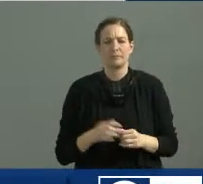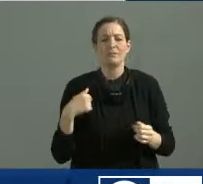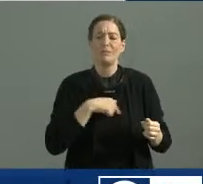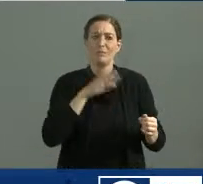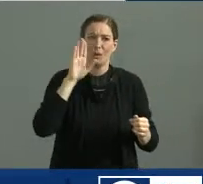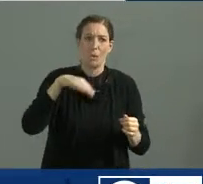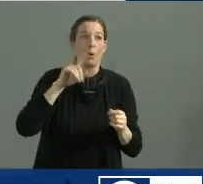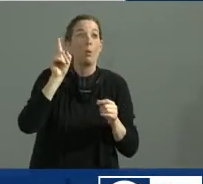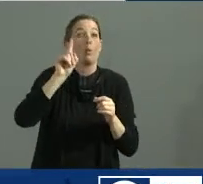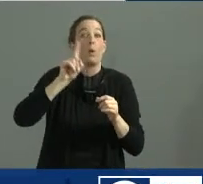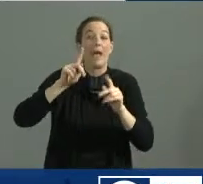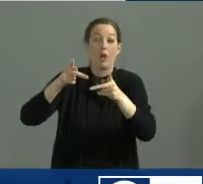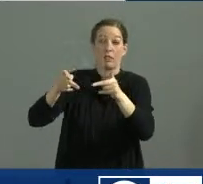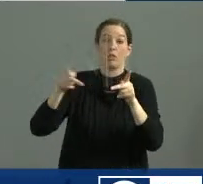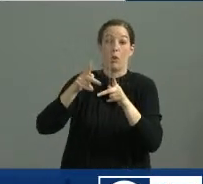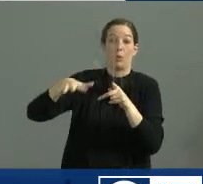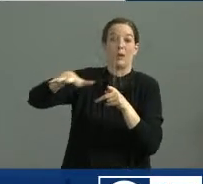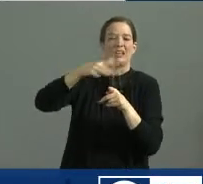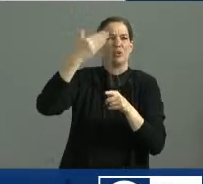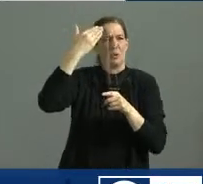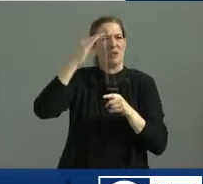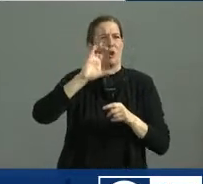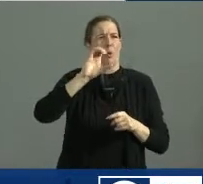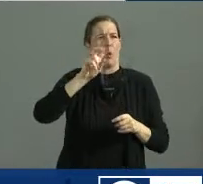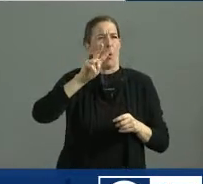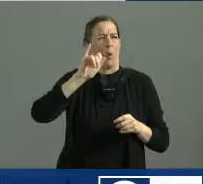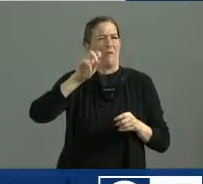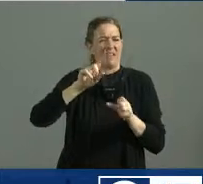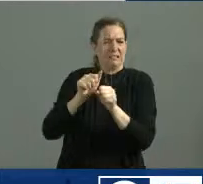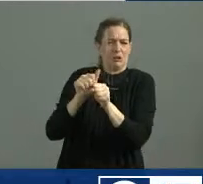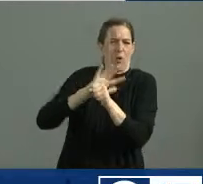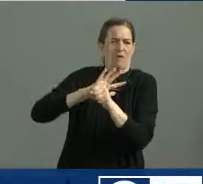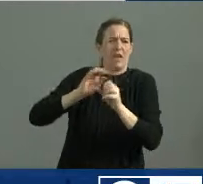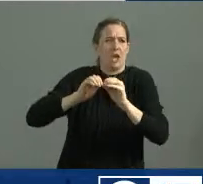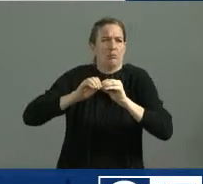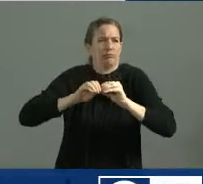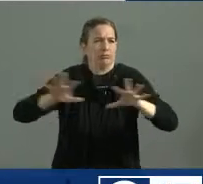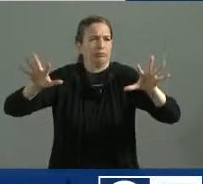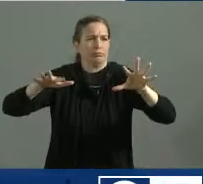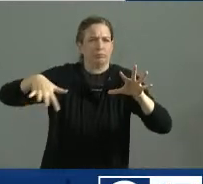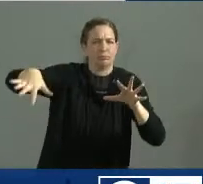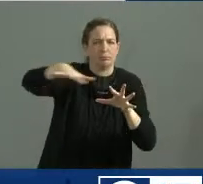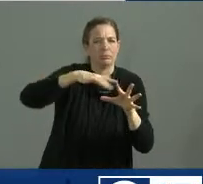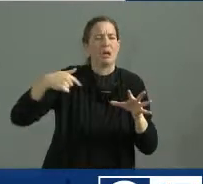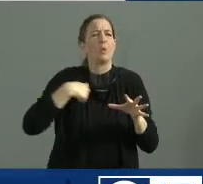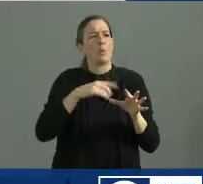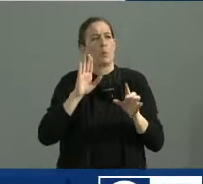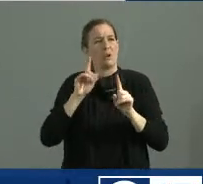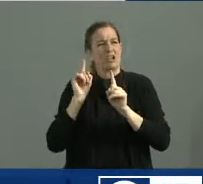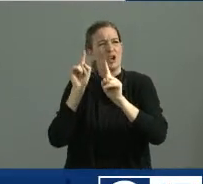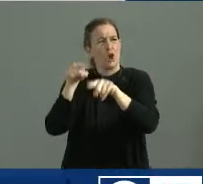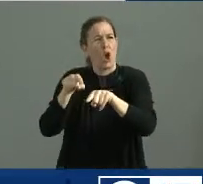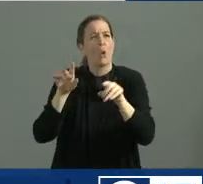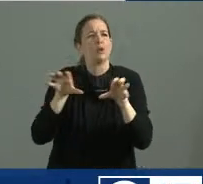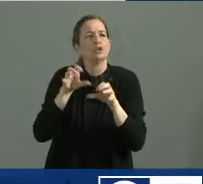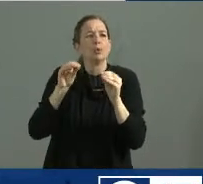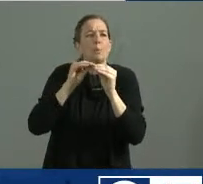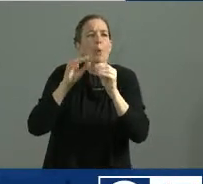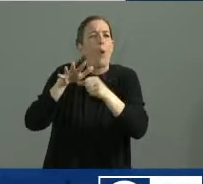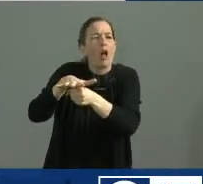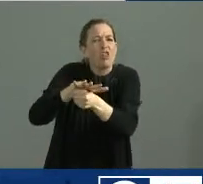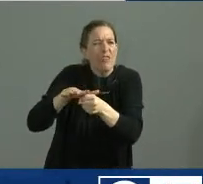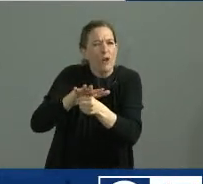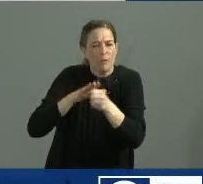high rates of COVID or high rates of vaccine hesitancy, to get out there and do like local grassroots campaigns